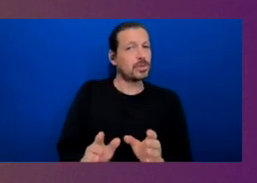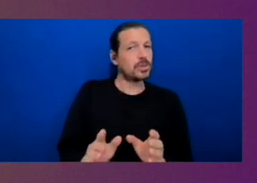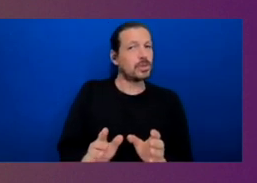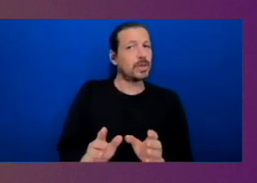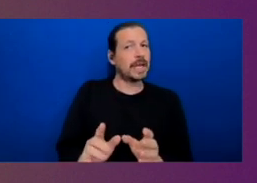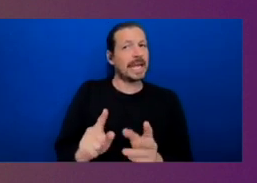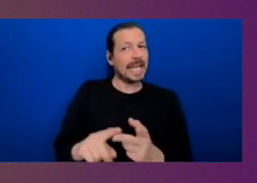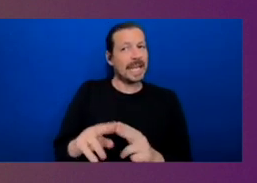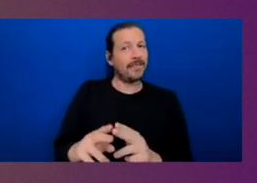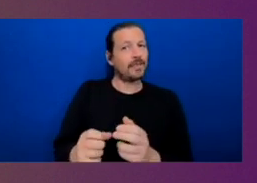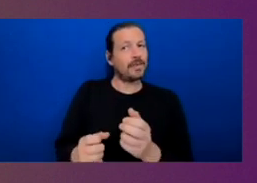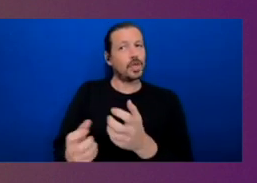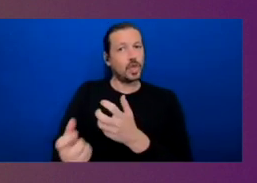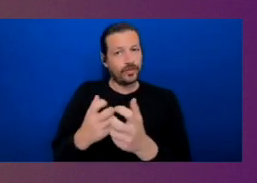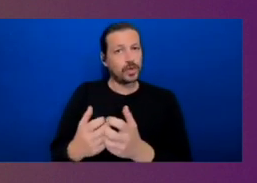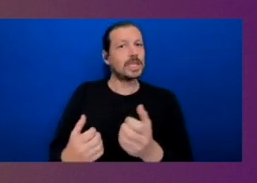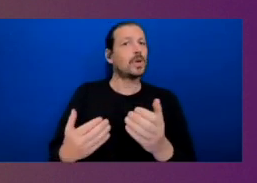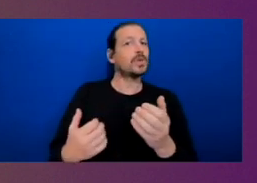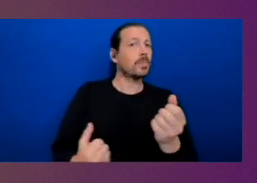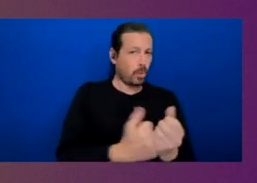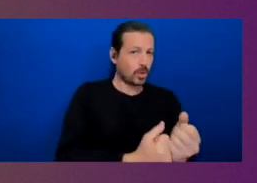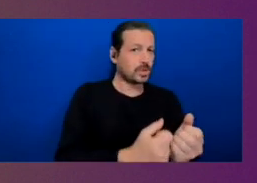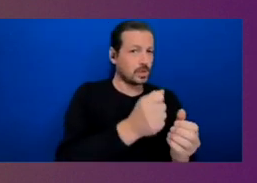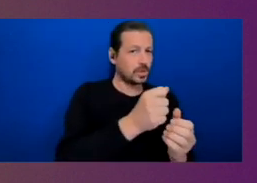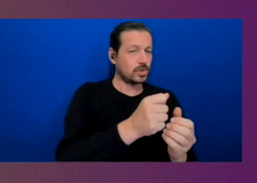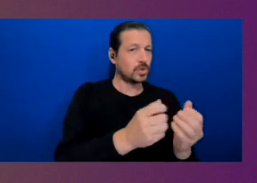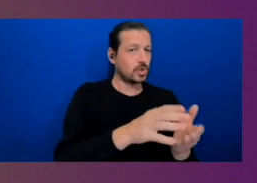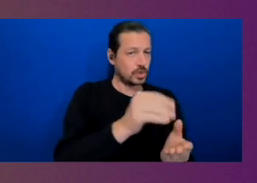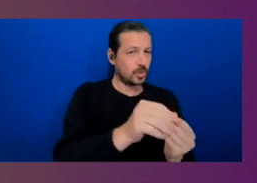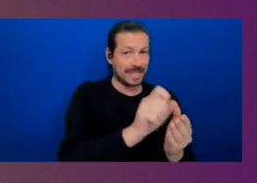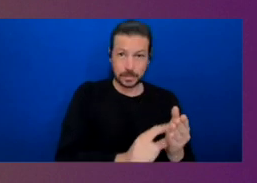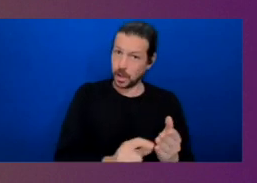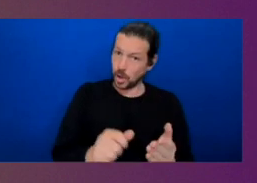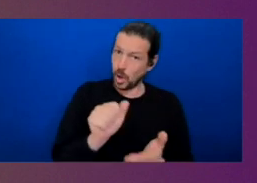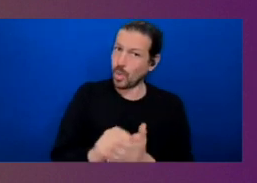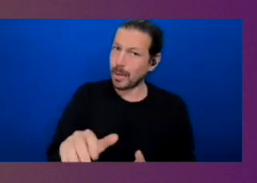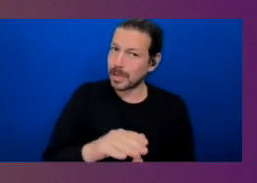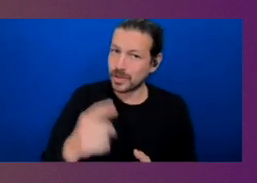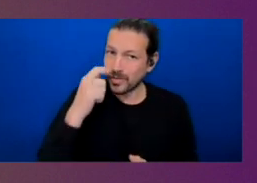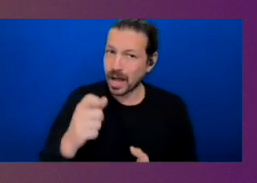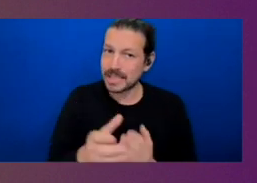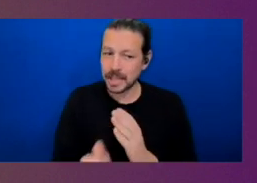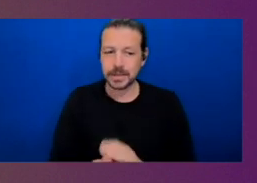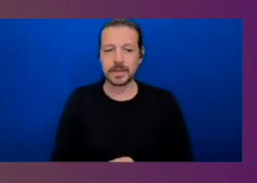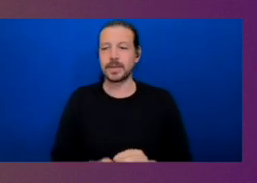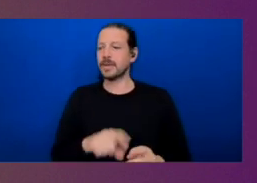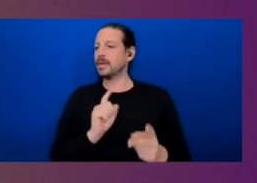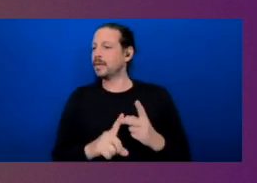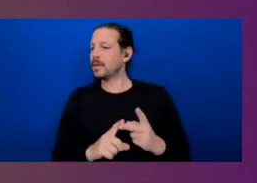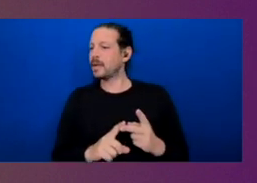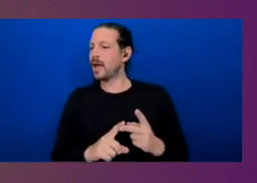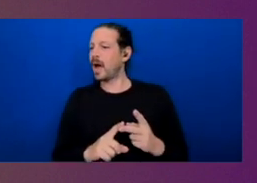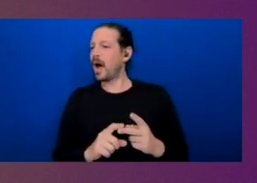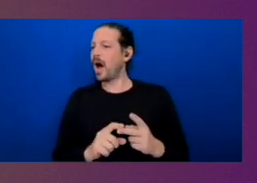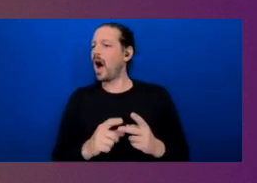disability a good place to find this talent? And the second part of the question is, I'm trying to find the right path to iterate, and I'm unsure if students will have